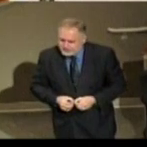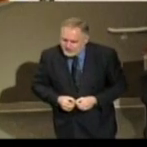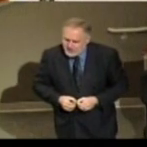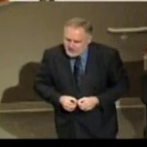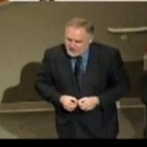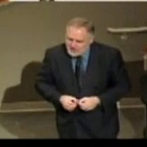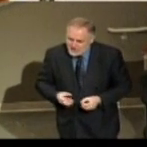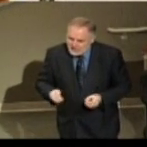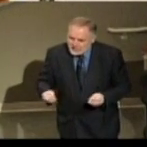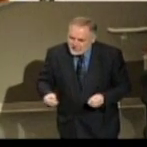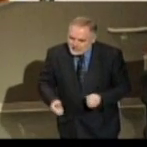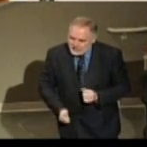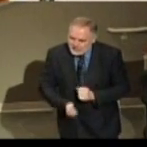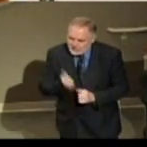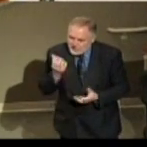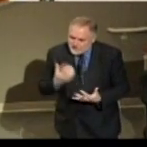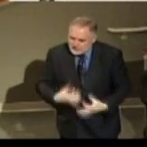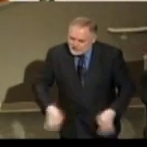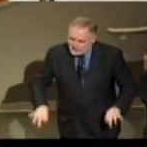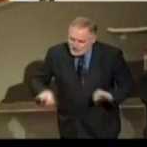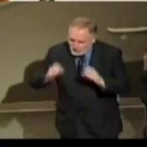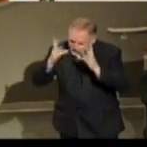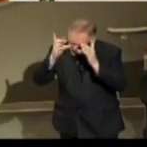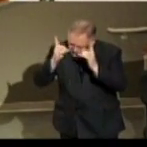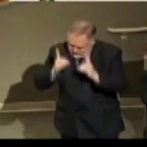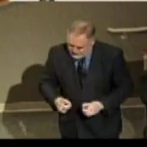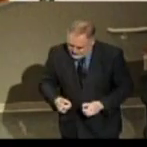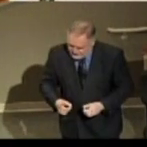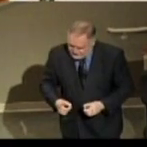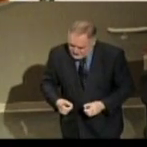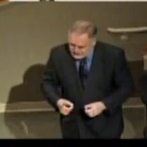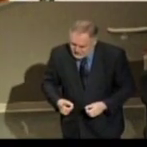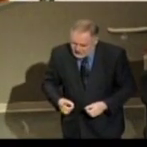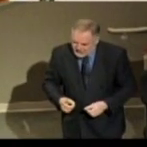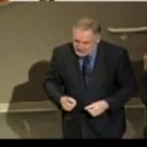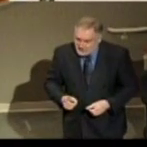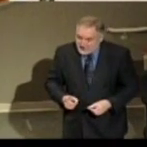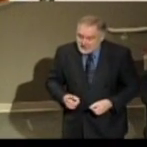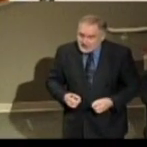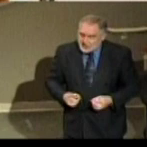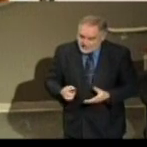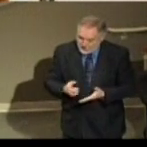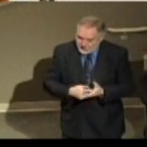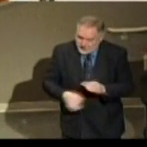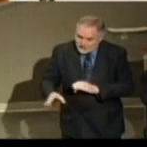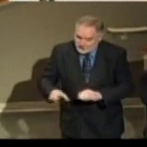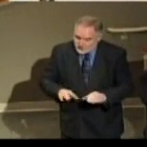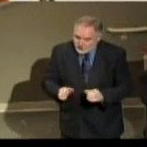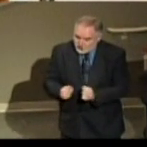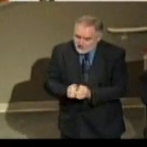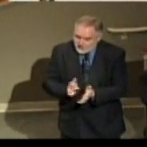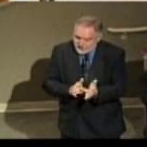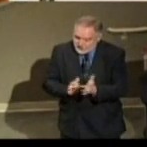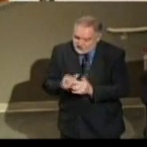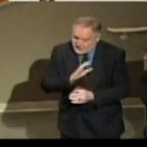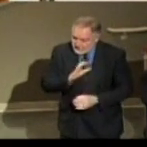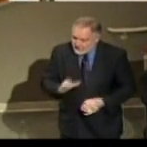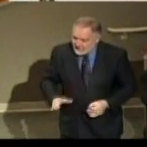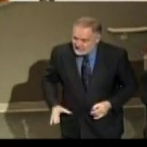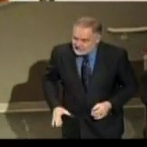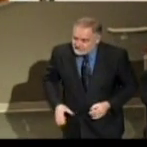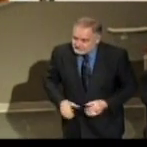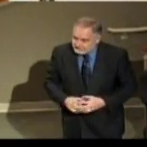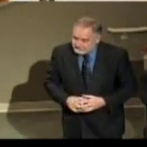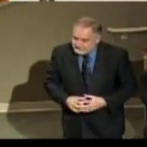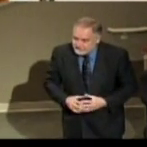most important decision you will ever, ever make is what you do with Jesus Christ. Is there one